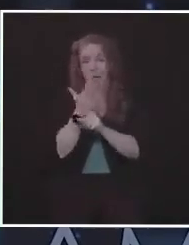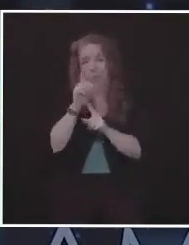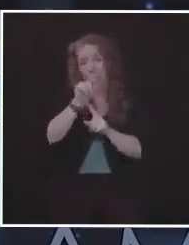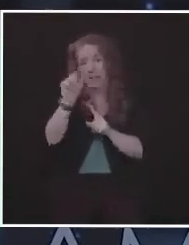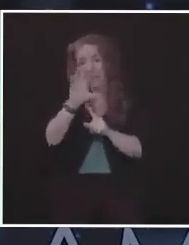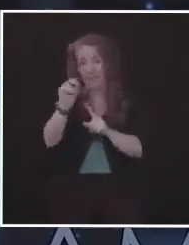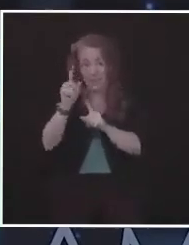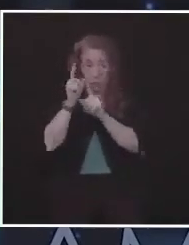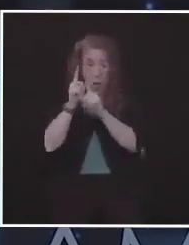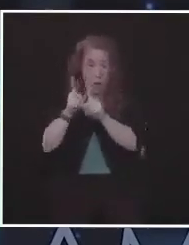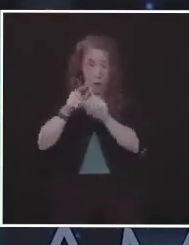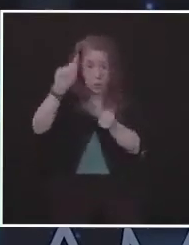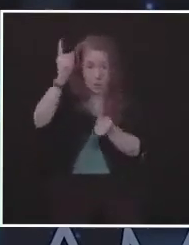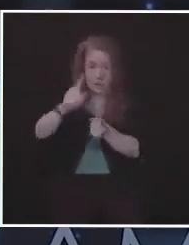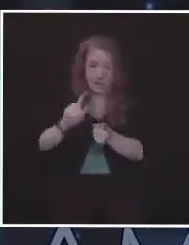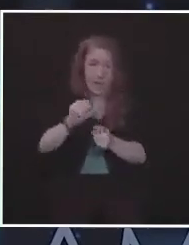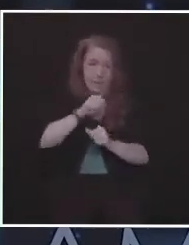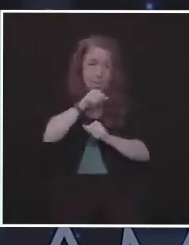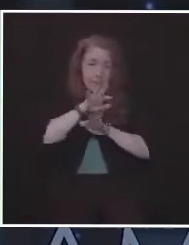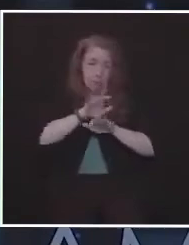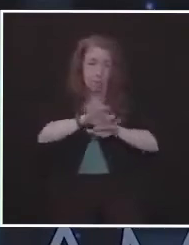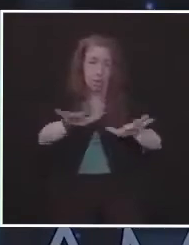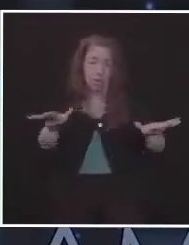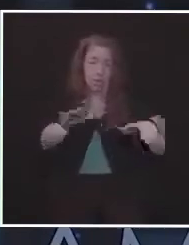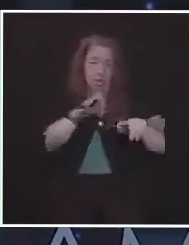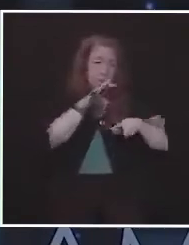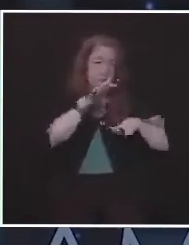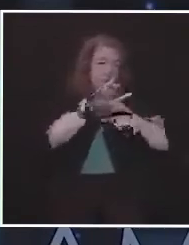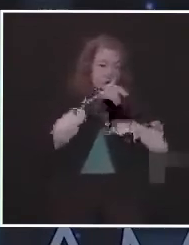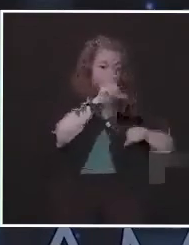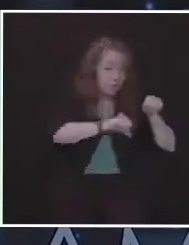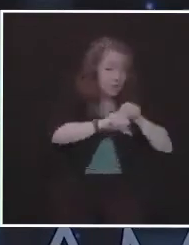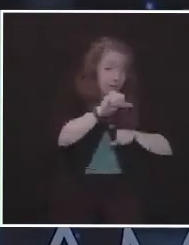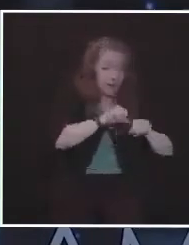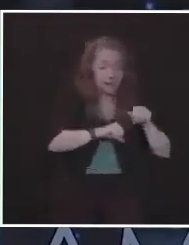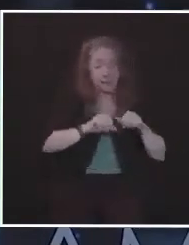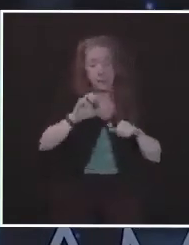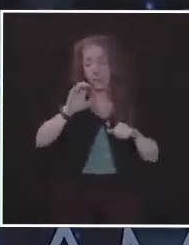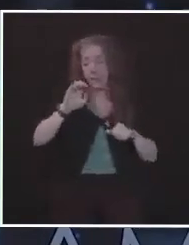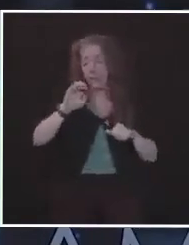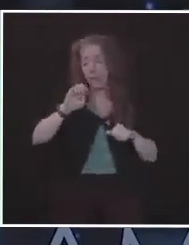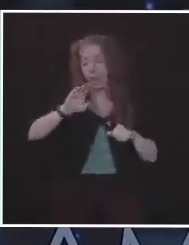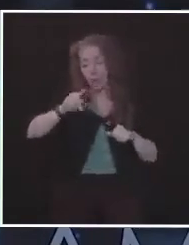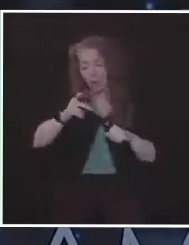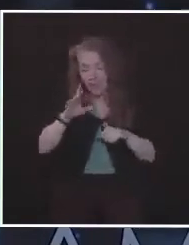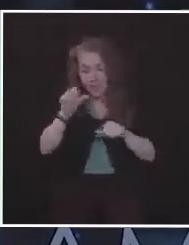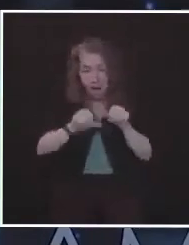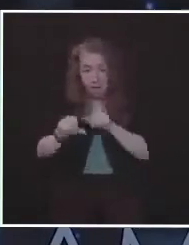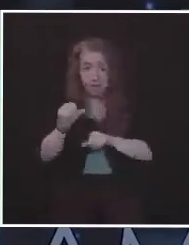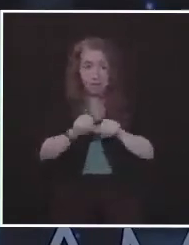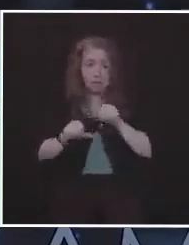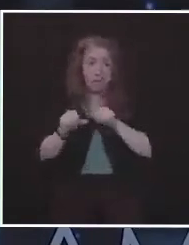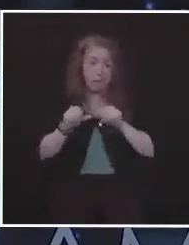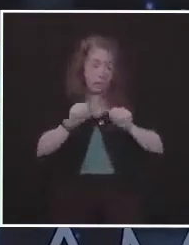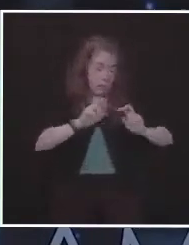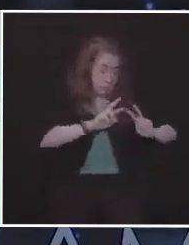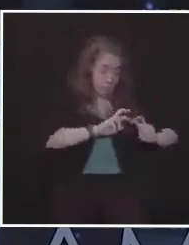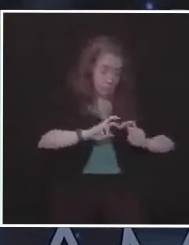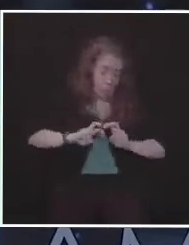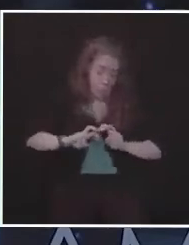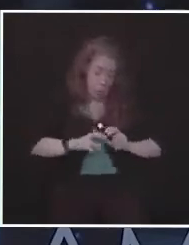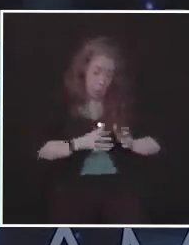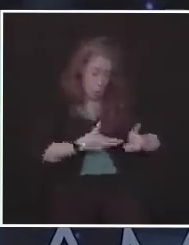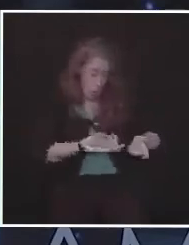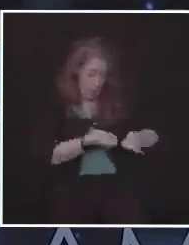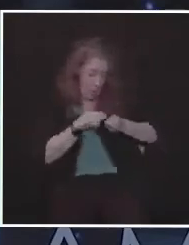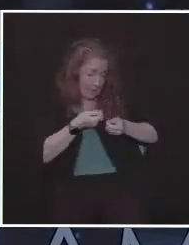earth science, looking at the earth and understanding and providing the information that we need to make the decisions that are